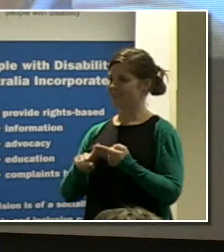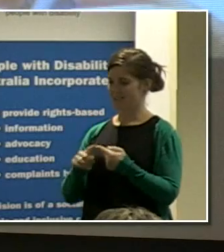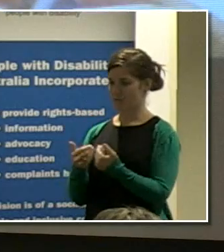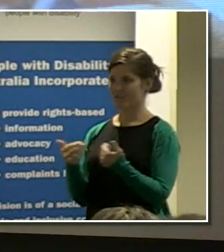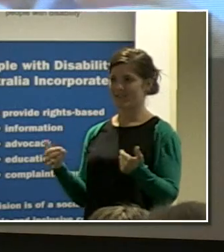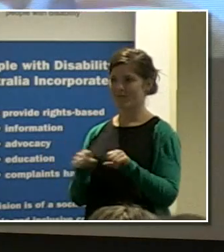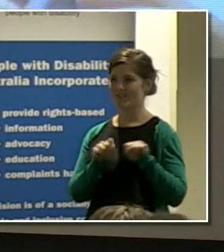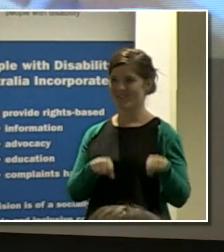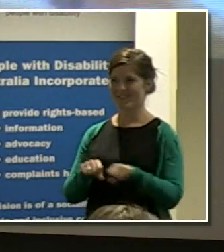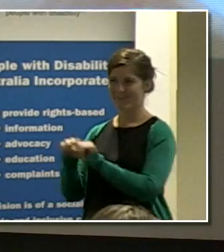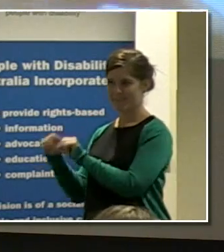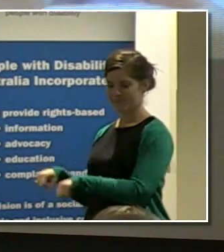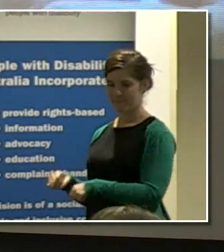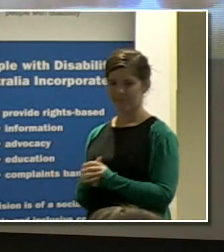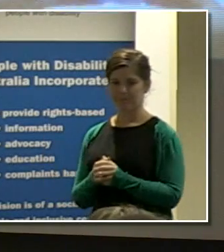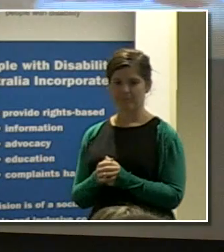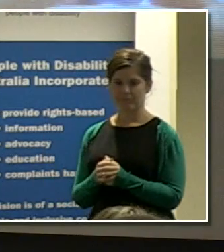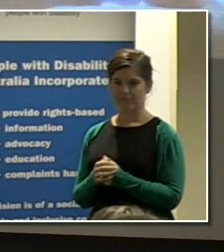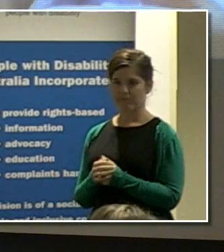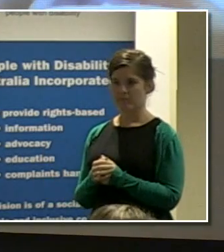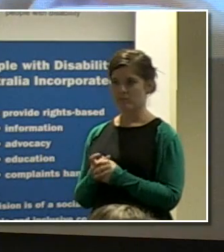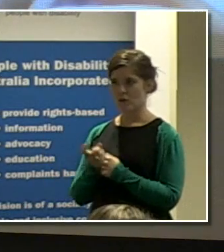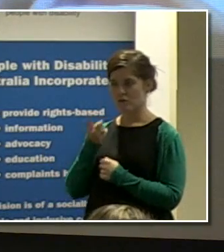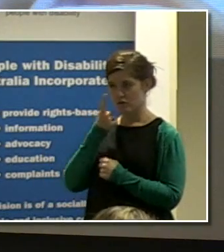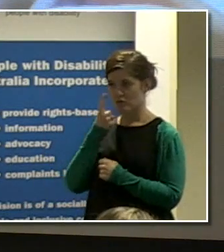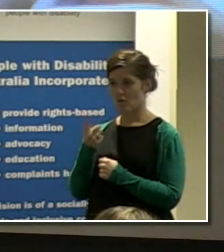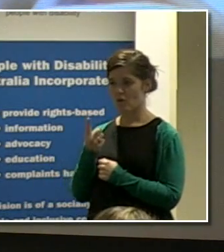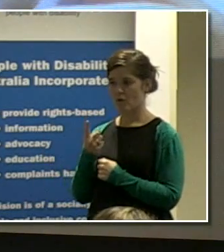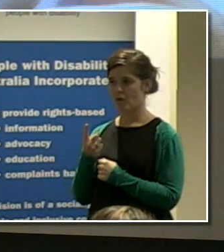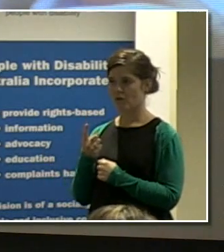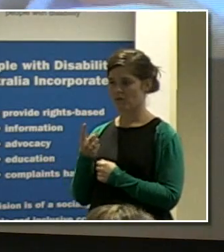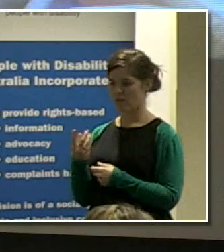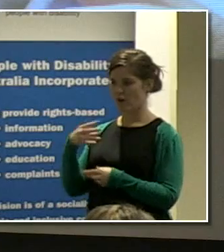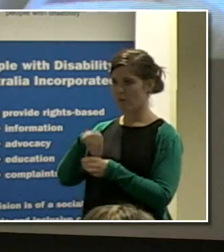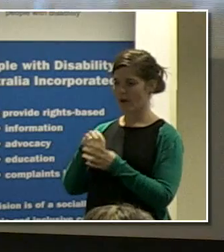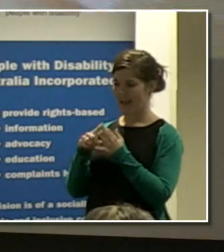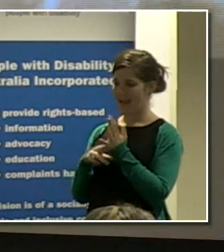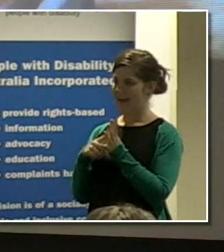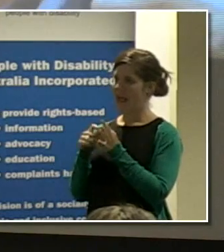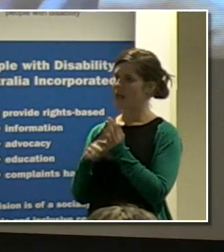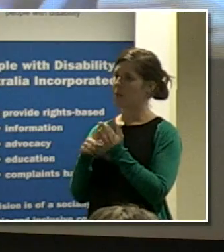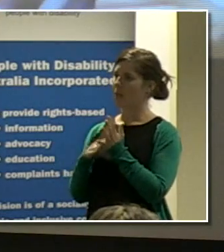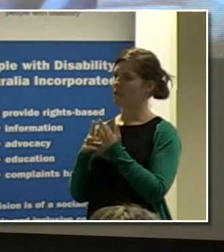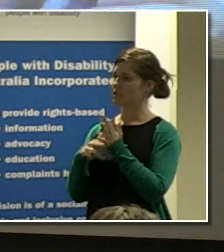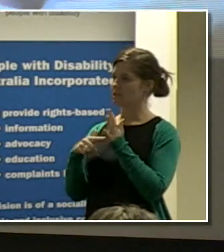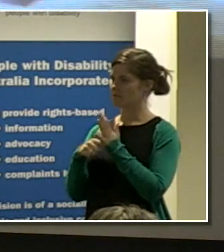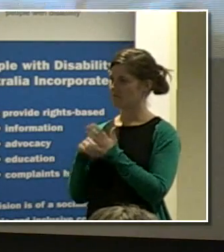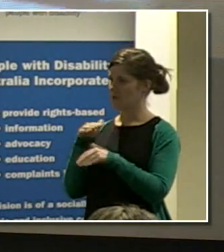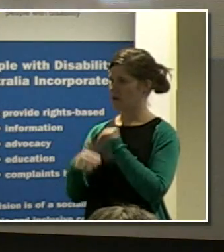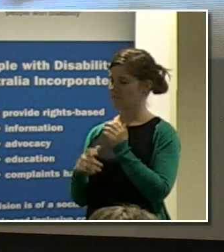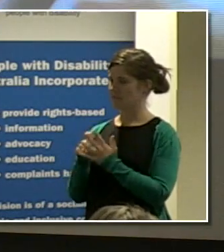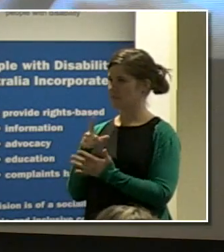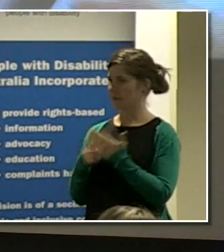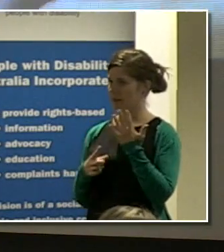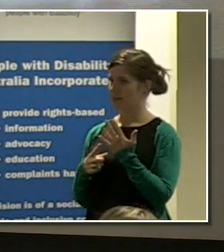fair to say it saw that enablement component around disability as being